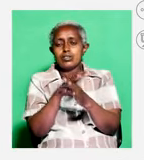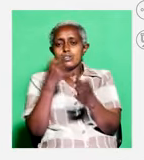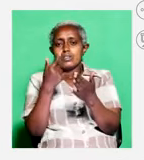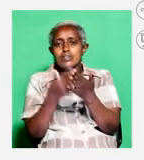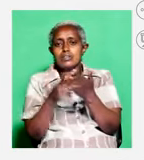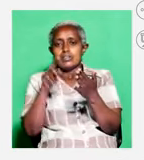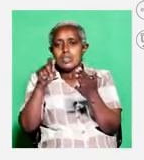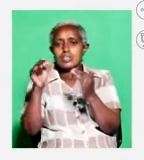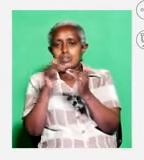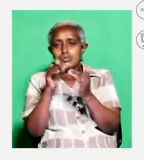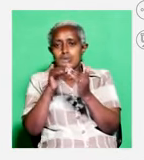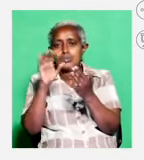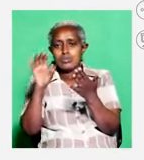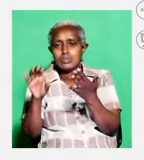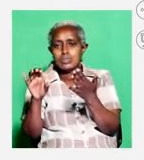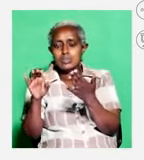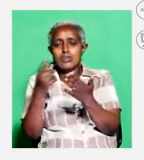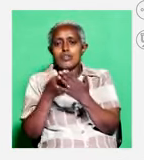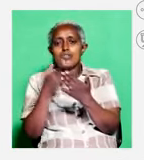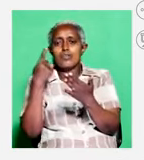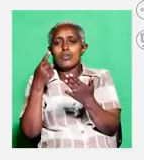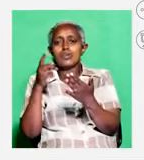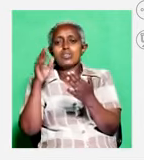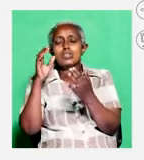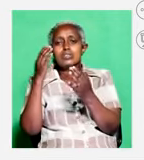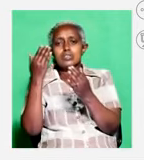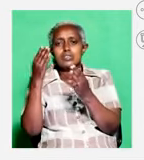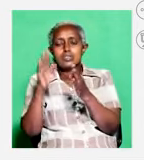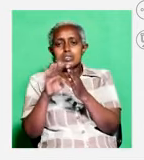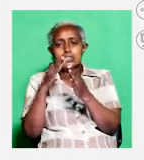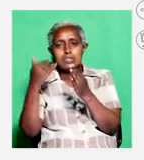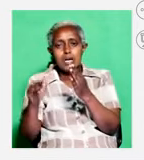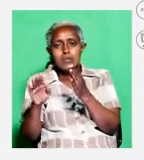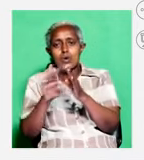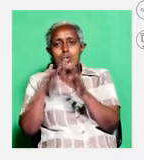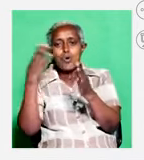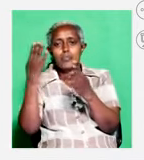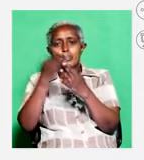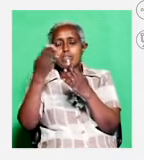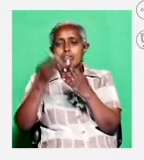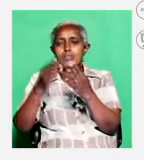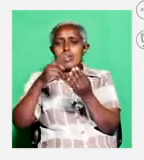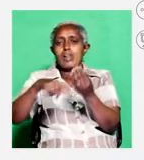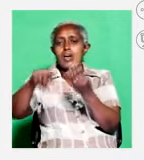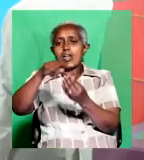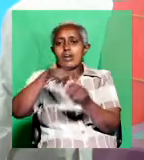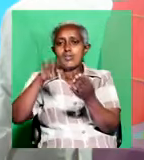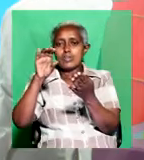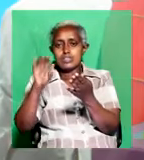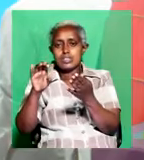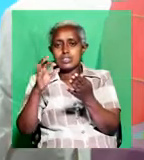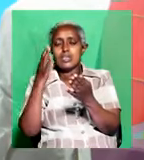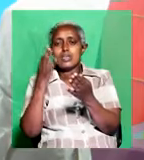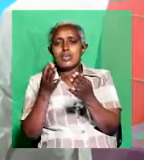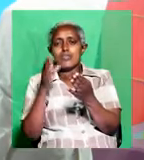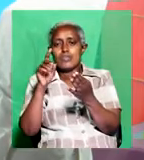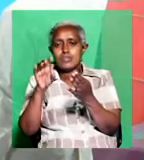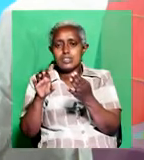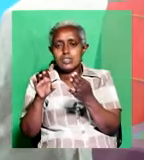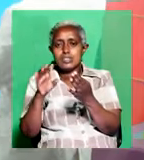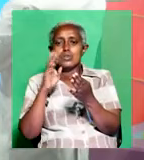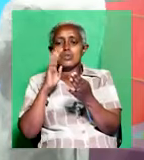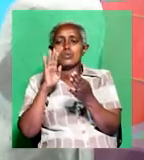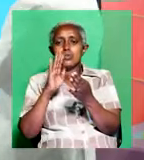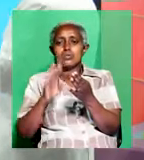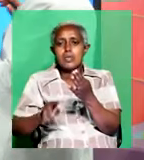this is x equals to c, for some open interval around c, f of c will